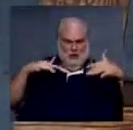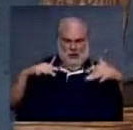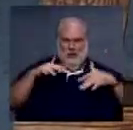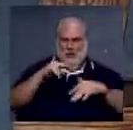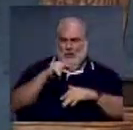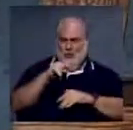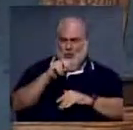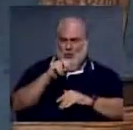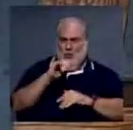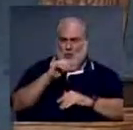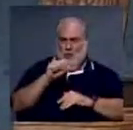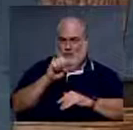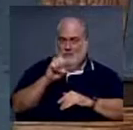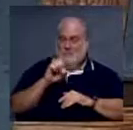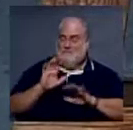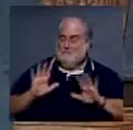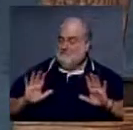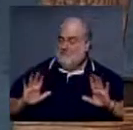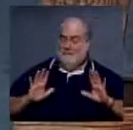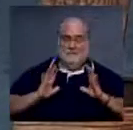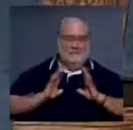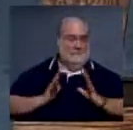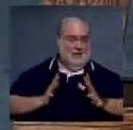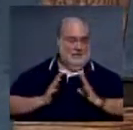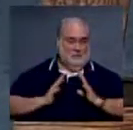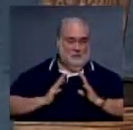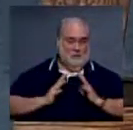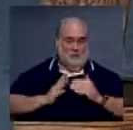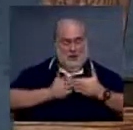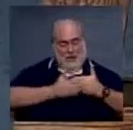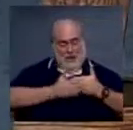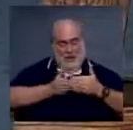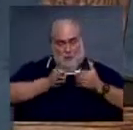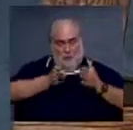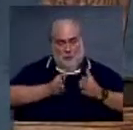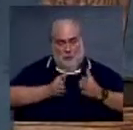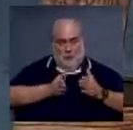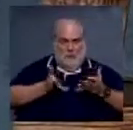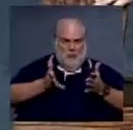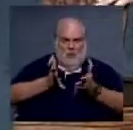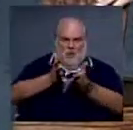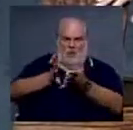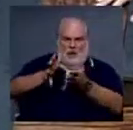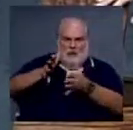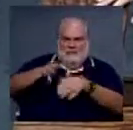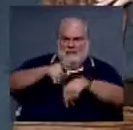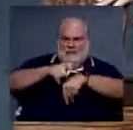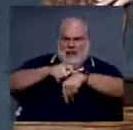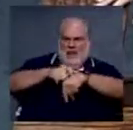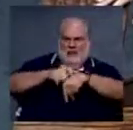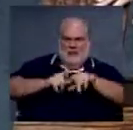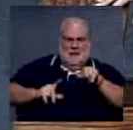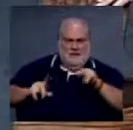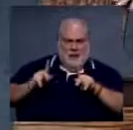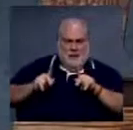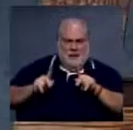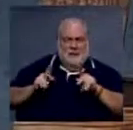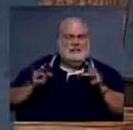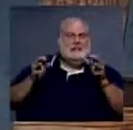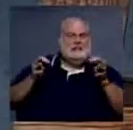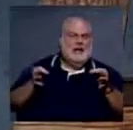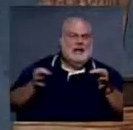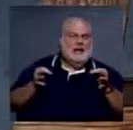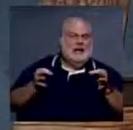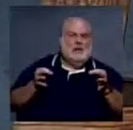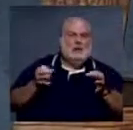Respectfully so, we're part of the community. We want to be his neighbor. We didn't want to waste any of the commissioners' time. So we made the option to